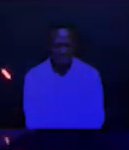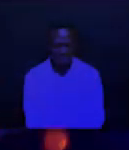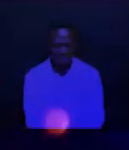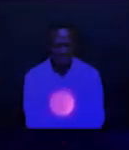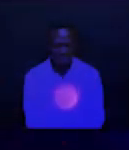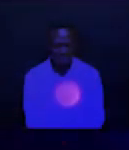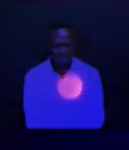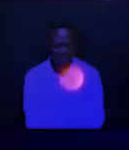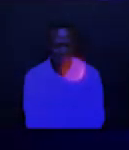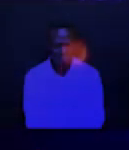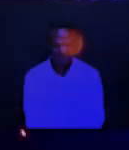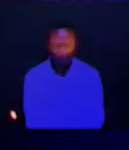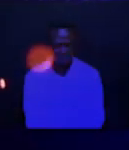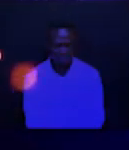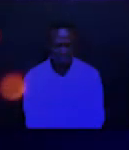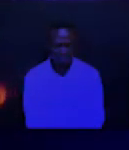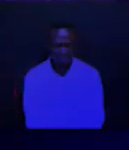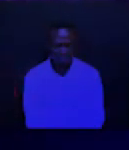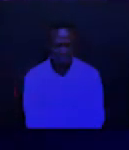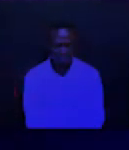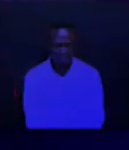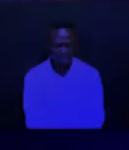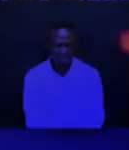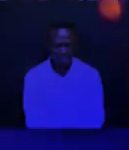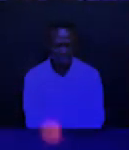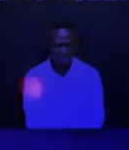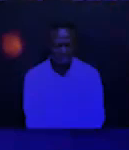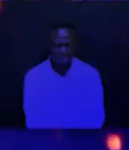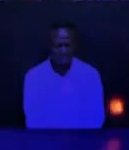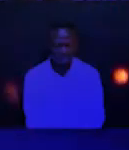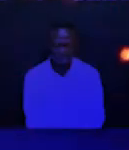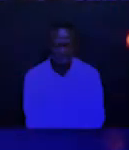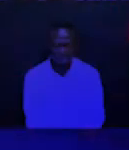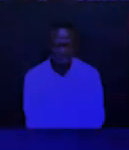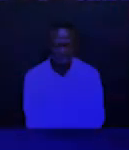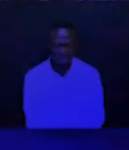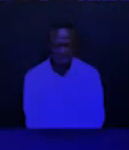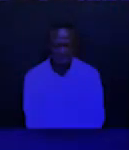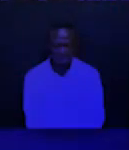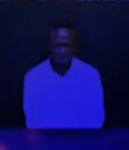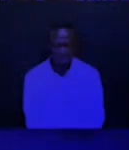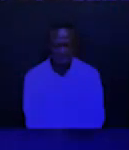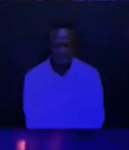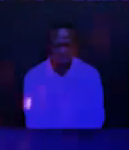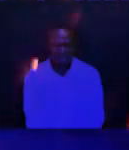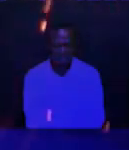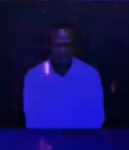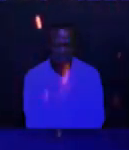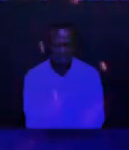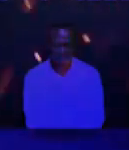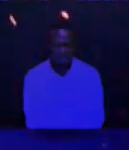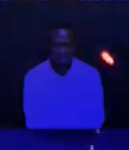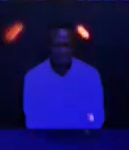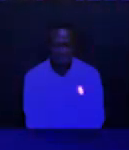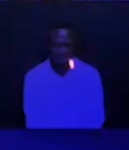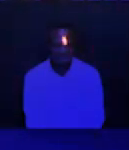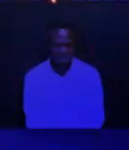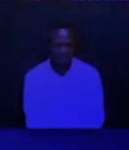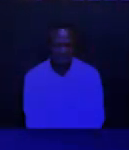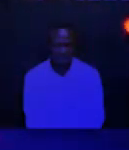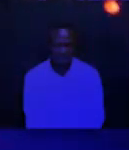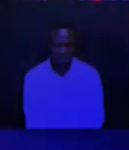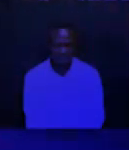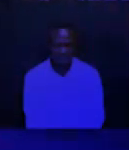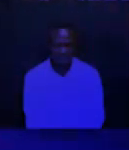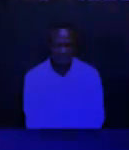tabaya, mikora su antatia, tenizu antabala zegabaya, nere mama